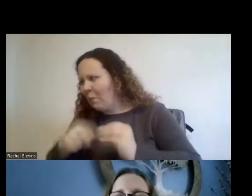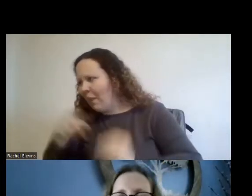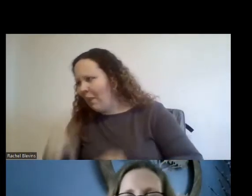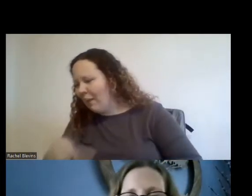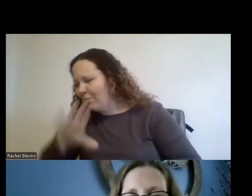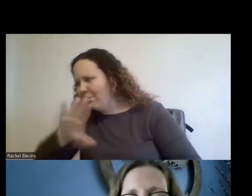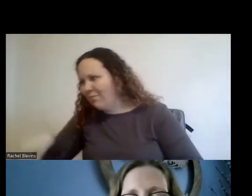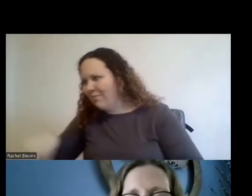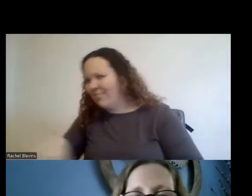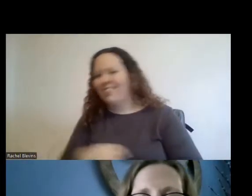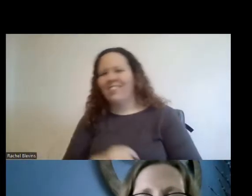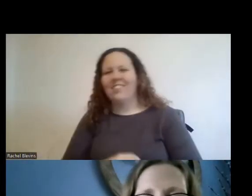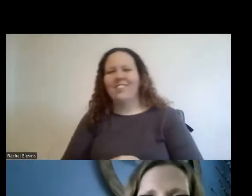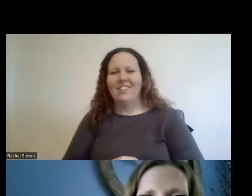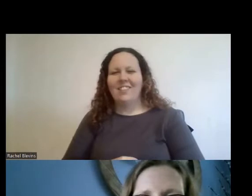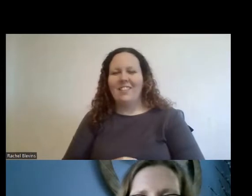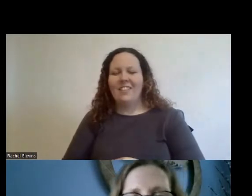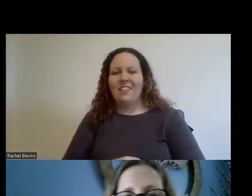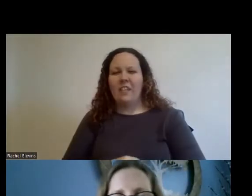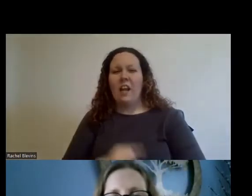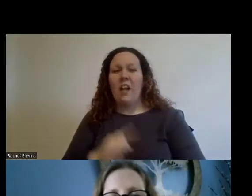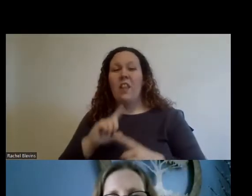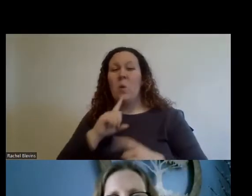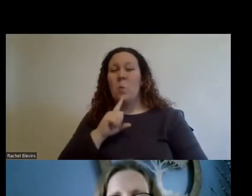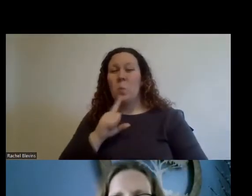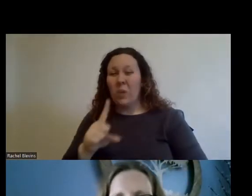And then as it gets really, really loud,